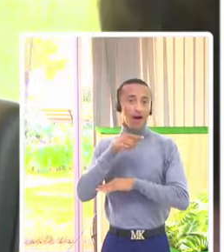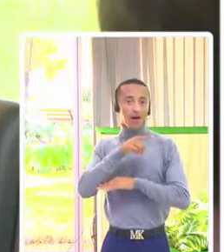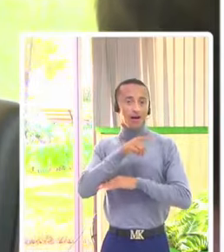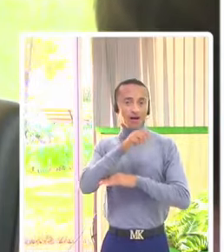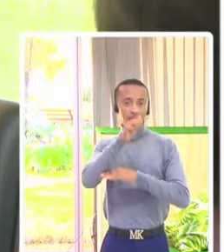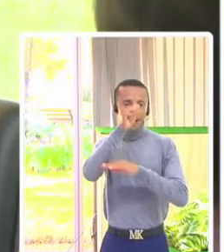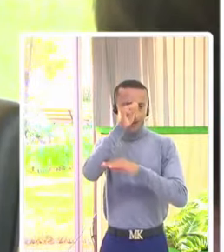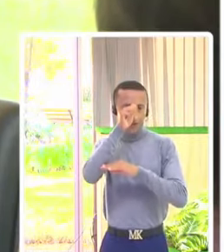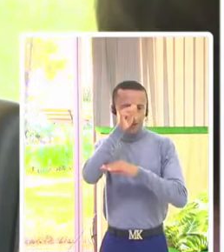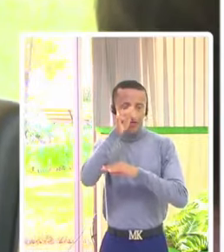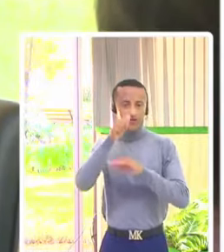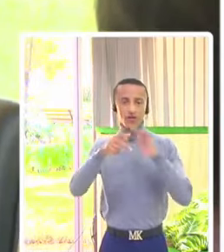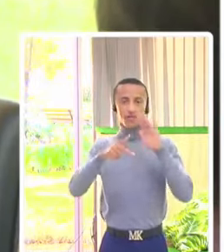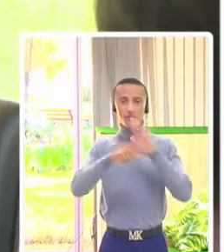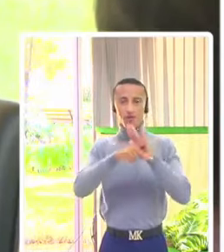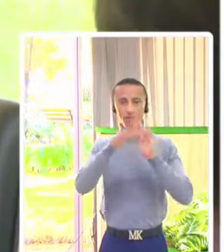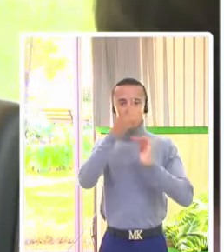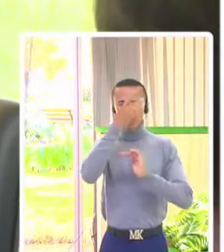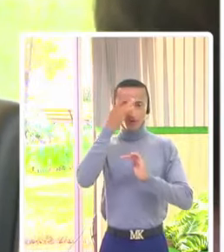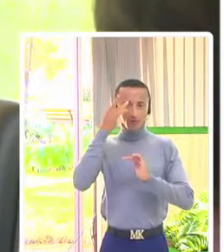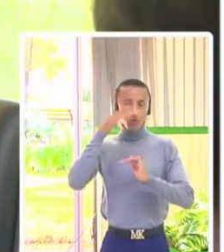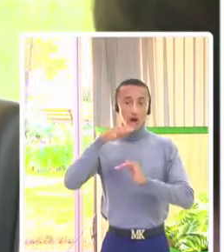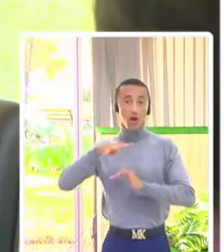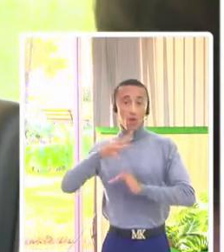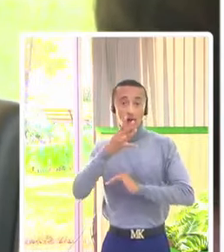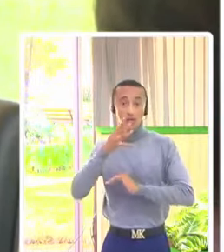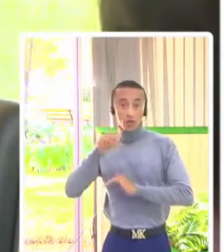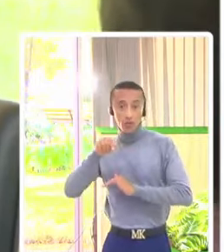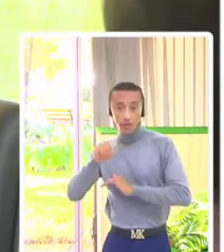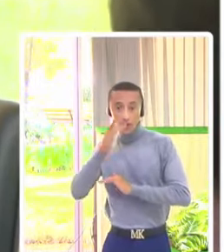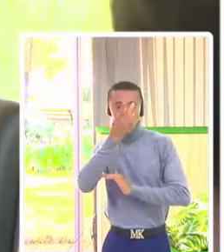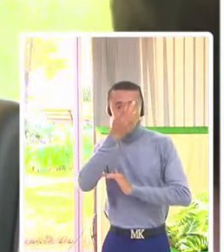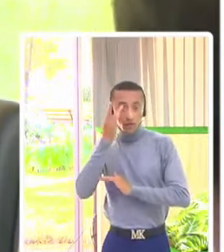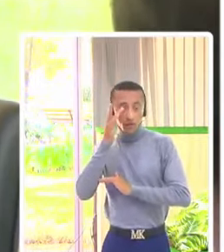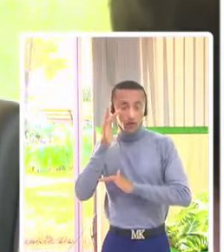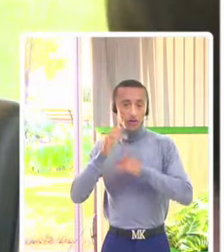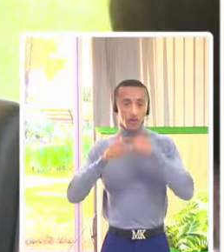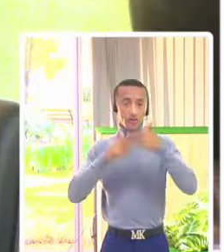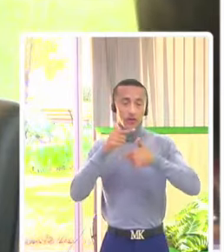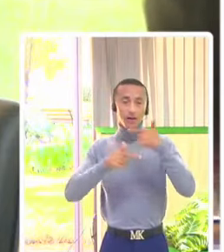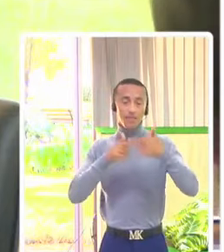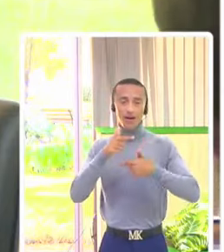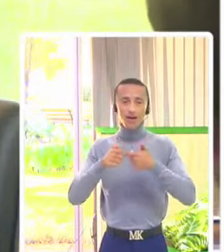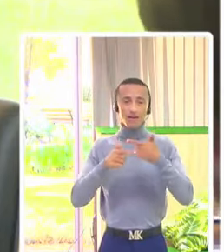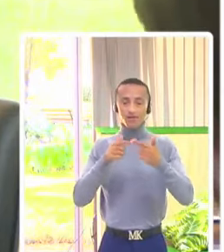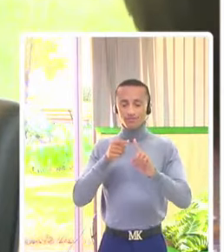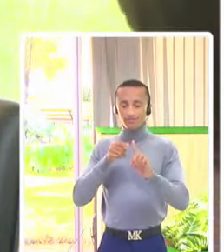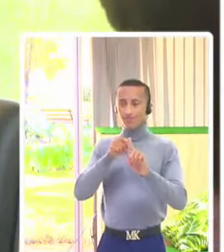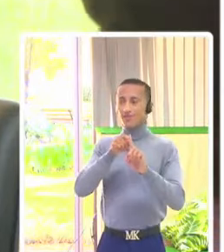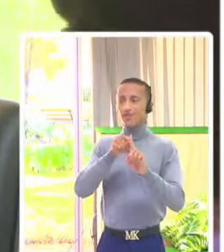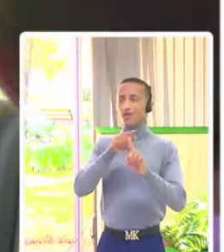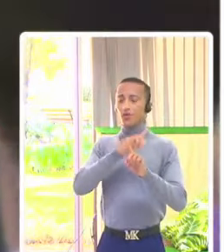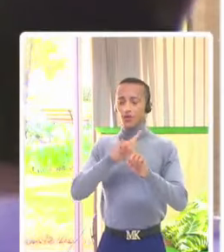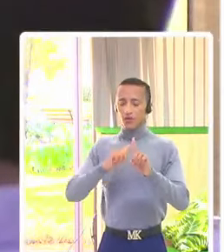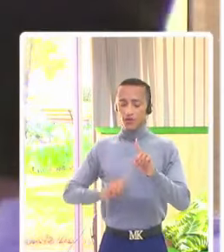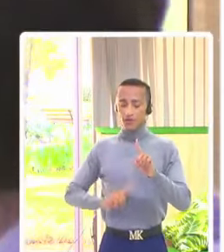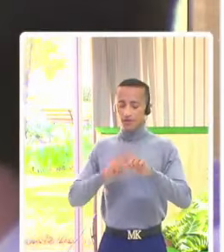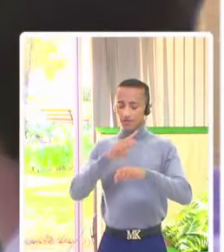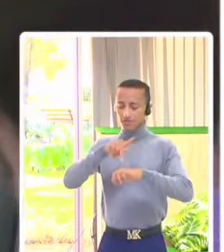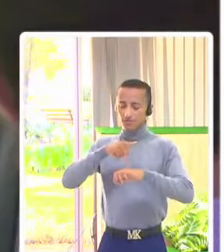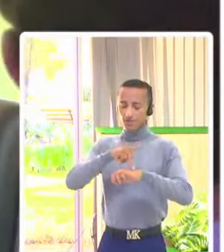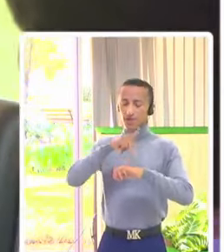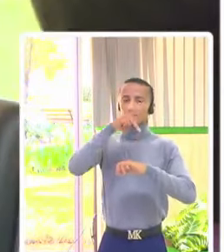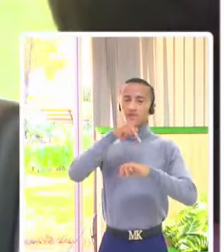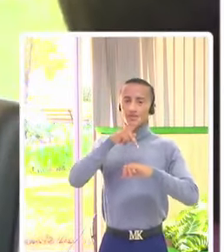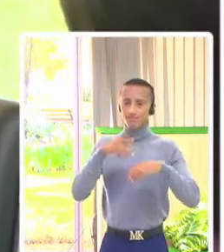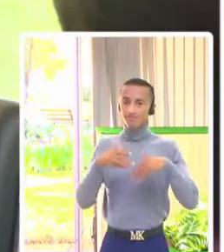just have 4,000 people in the key service governing this massive country. So we have a problem, and